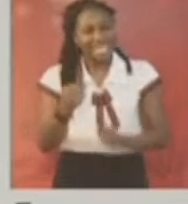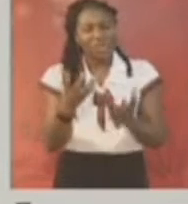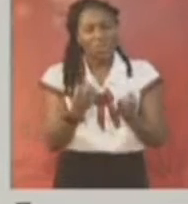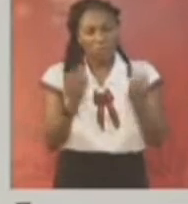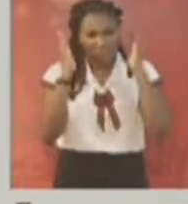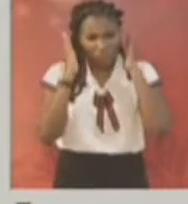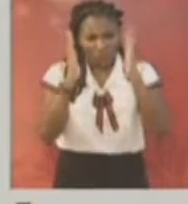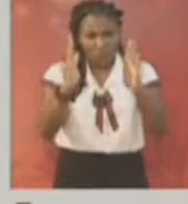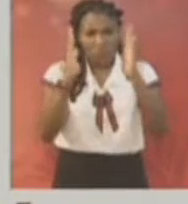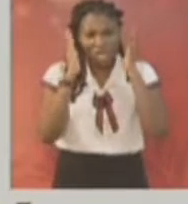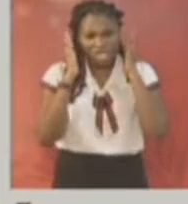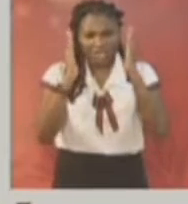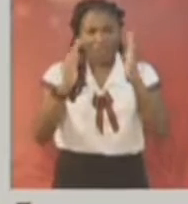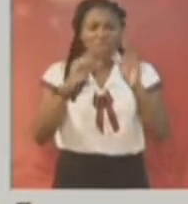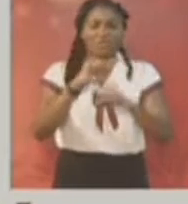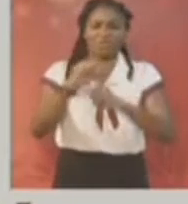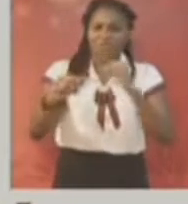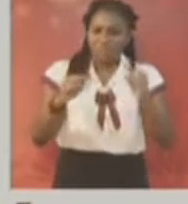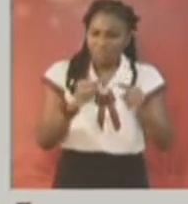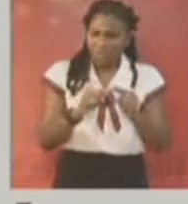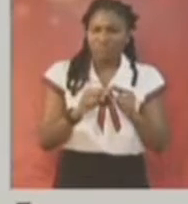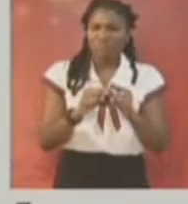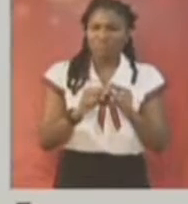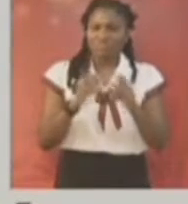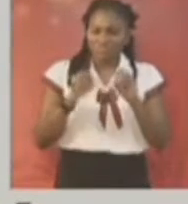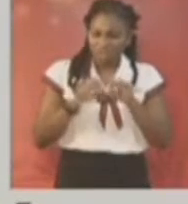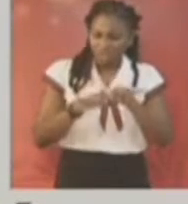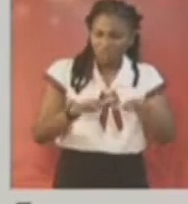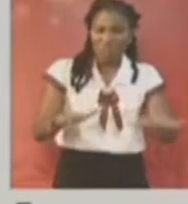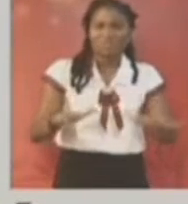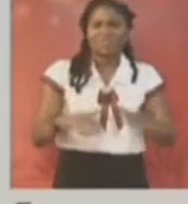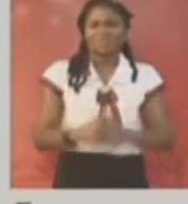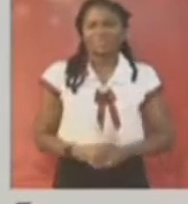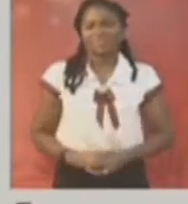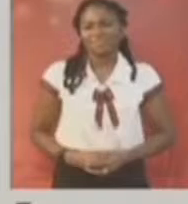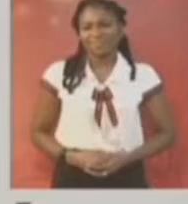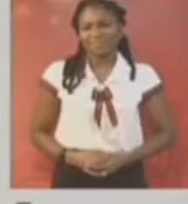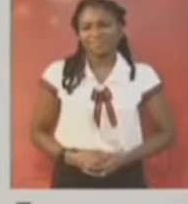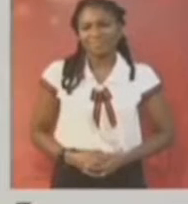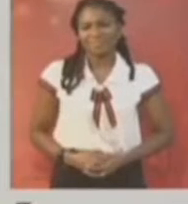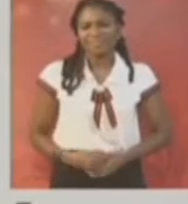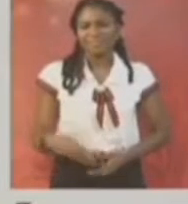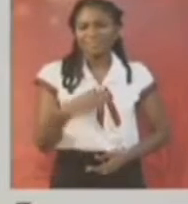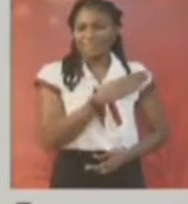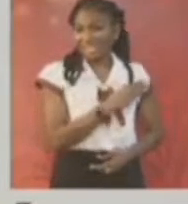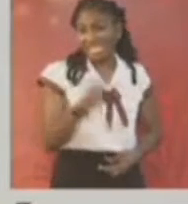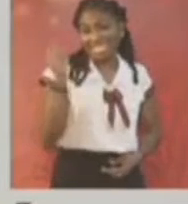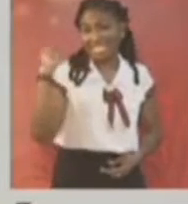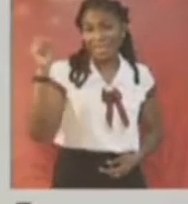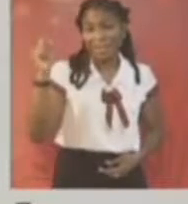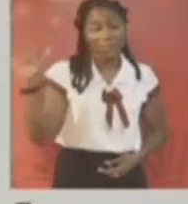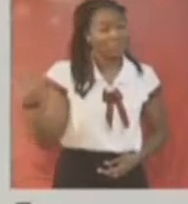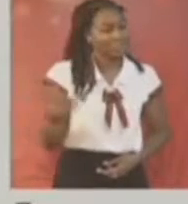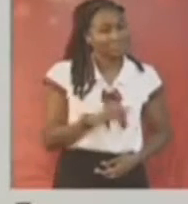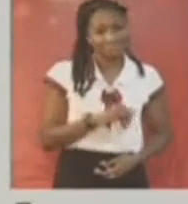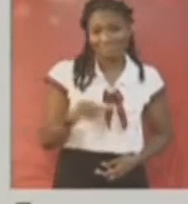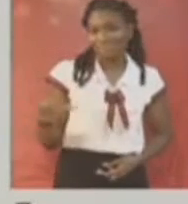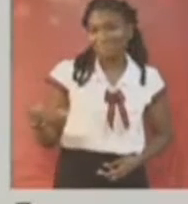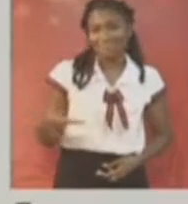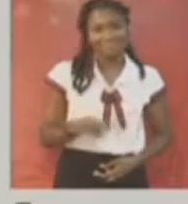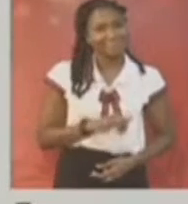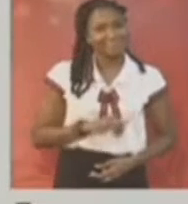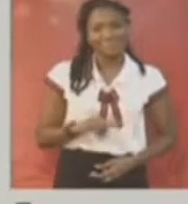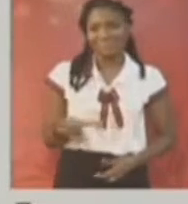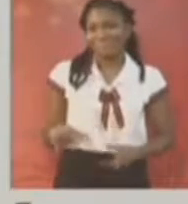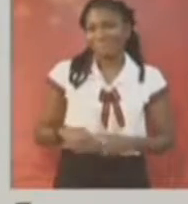on with respect to the epidemiology of transmission in any setting, and Tobago is no exception. And we have a good